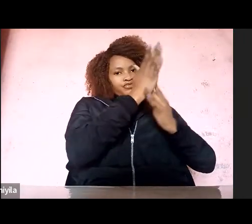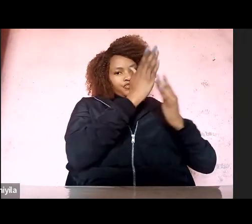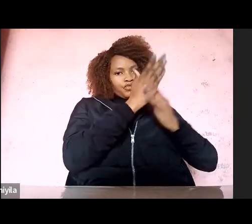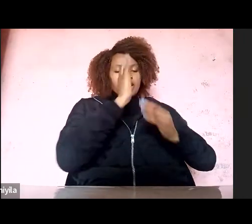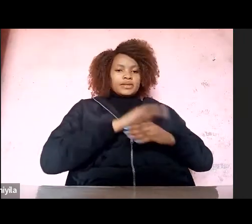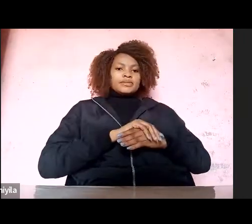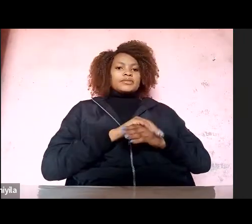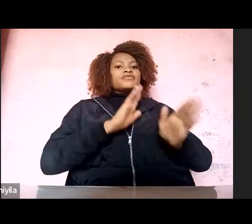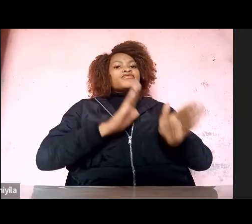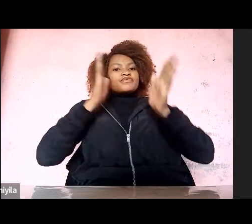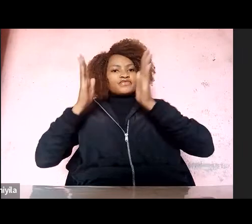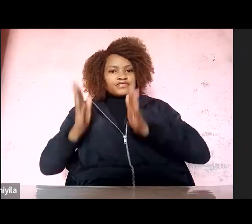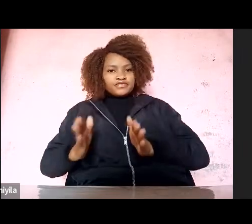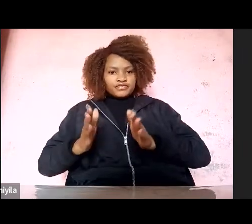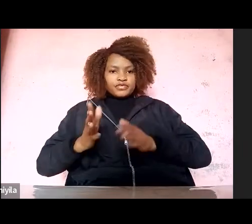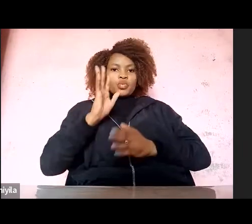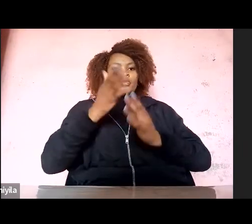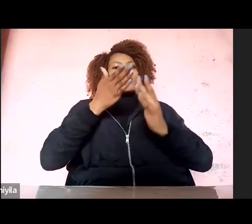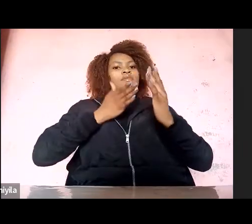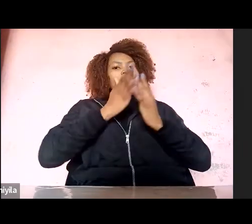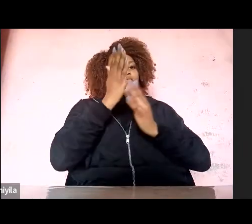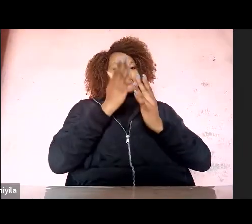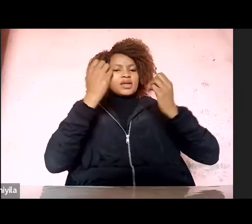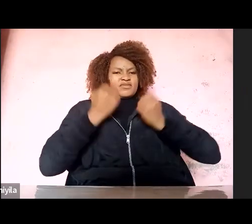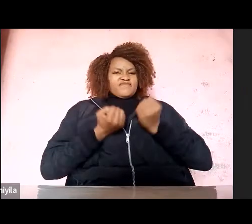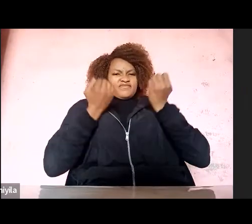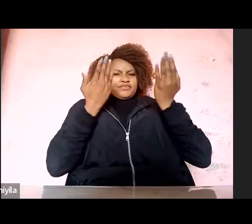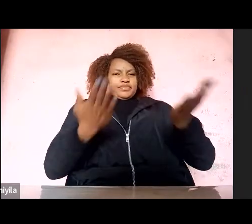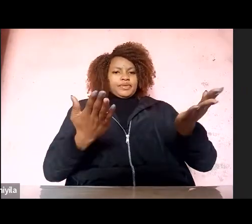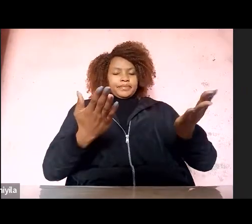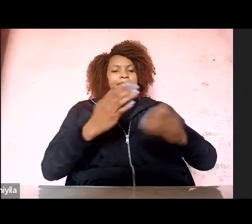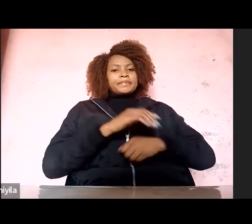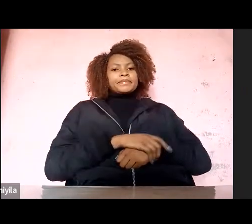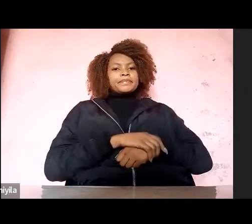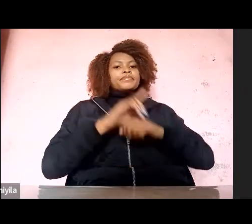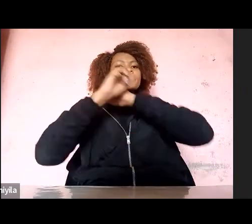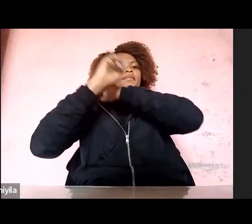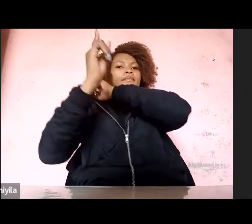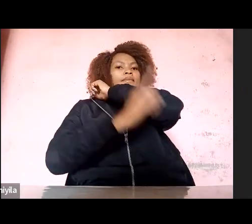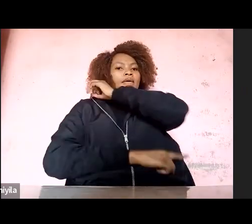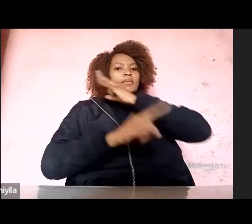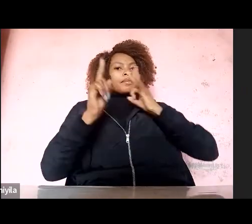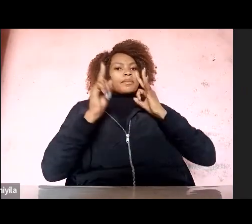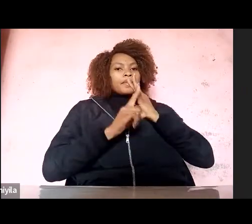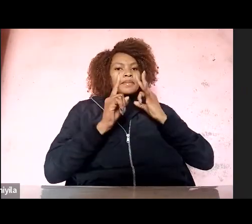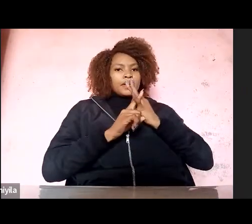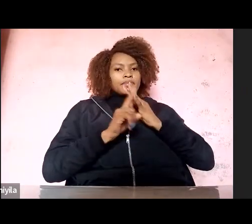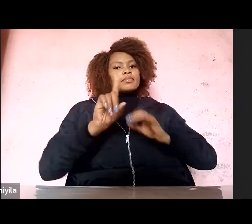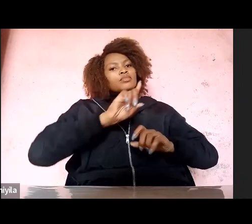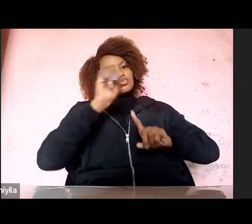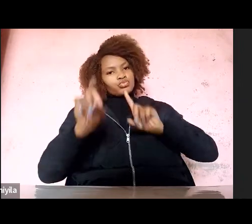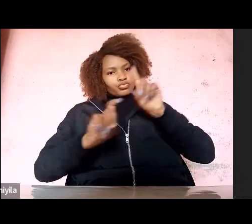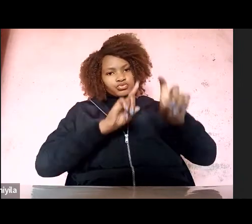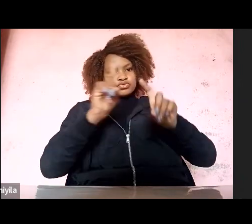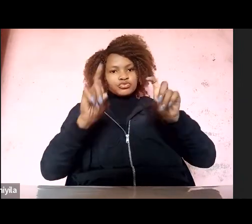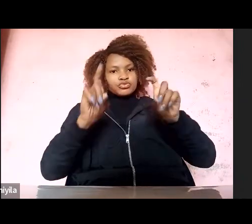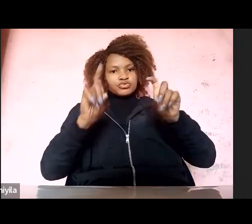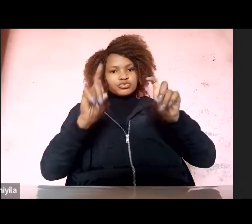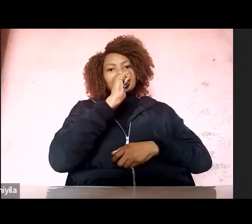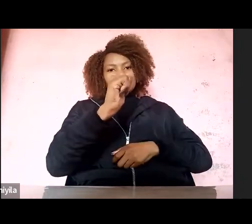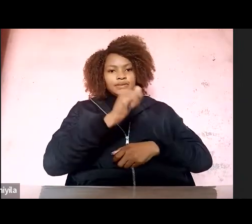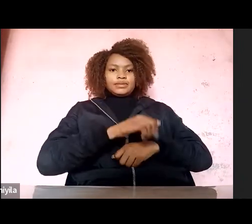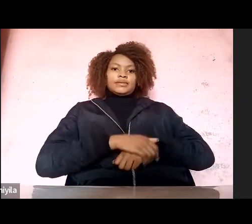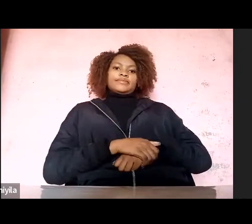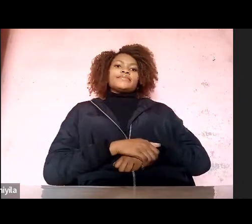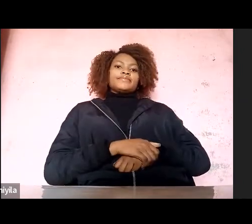on your rights and their services. Then finally will be the Q&A session with a panel of experts to respond to your